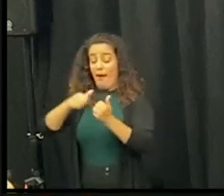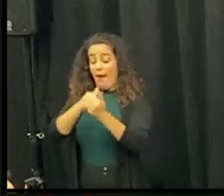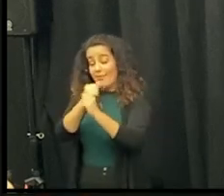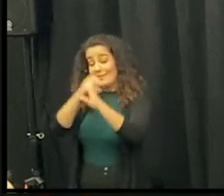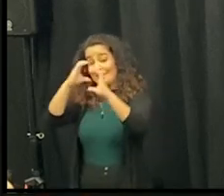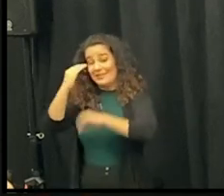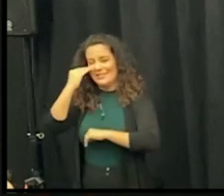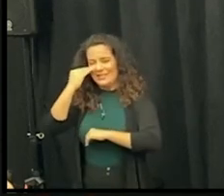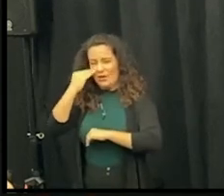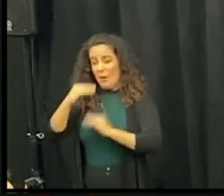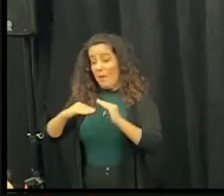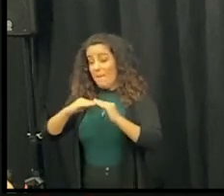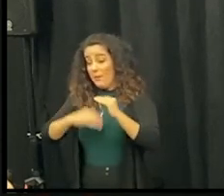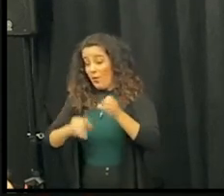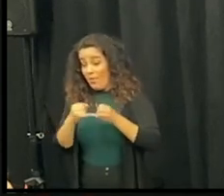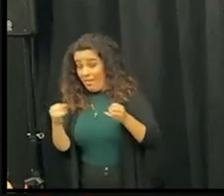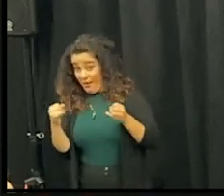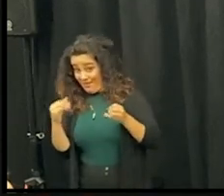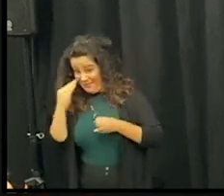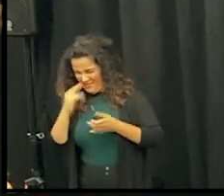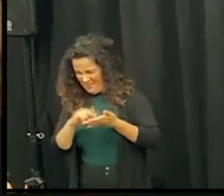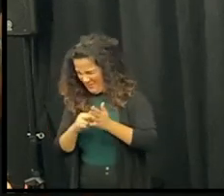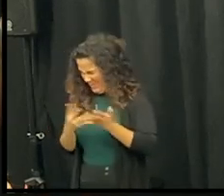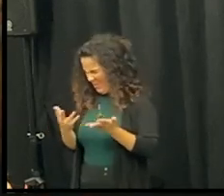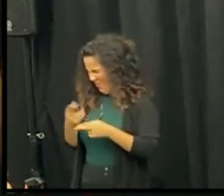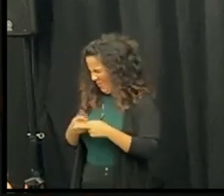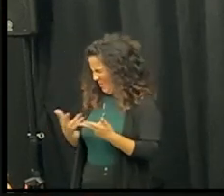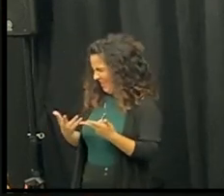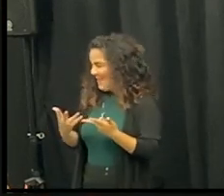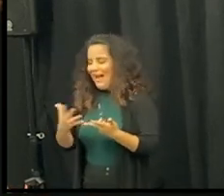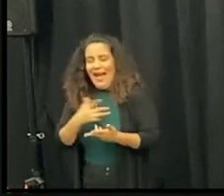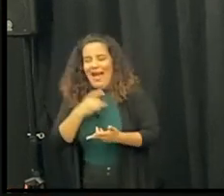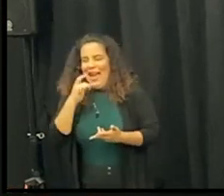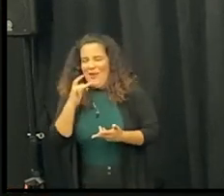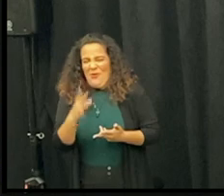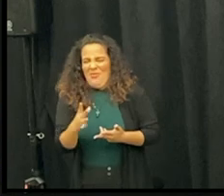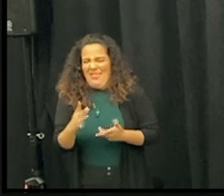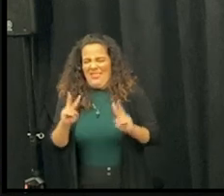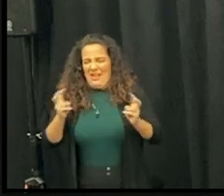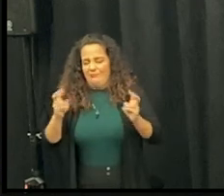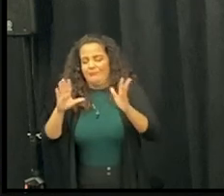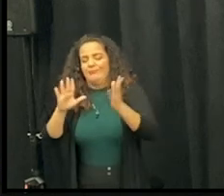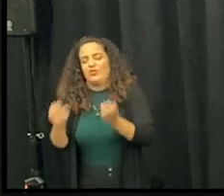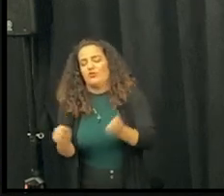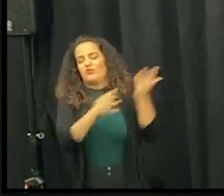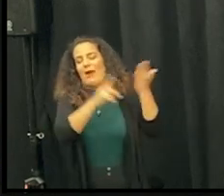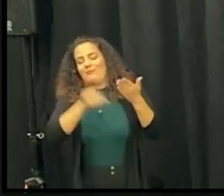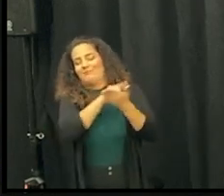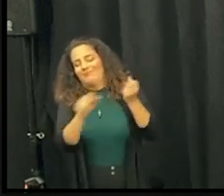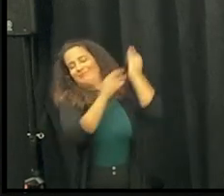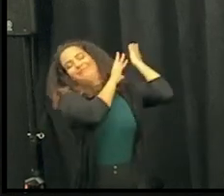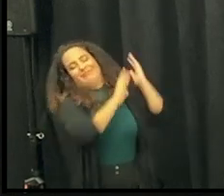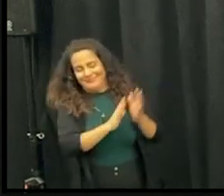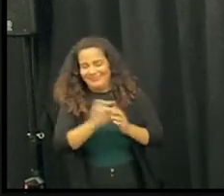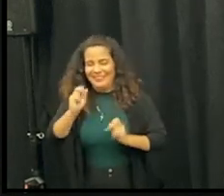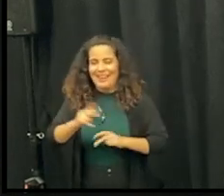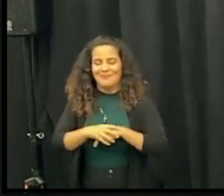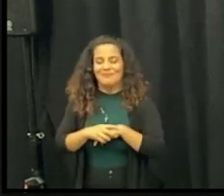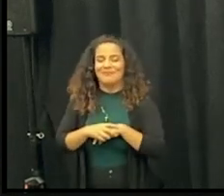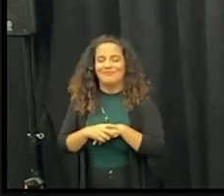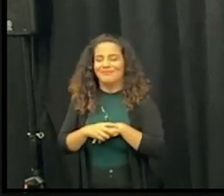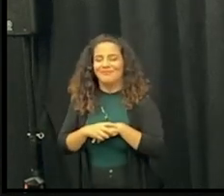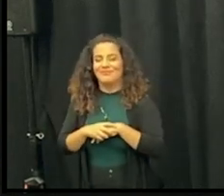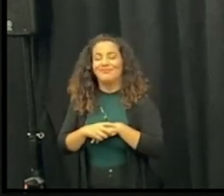called? Is that called below the line? I never know how that, and I don't like the way that sounds, so just let's strike that. Yeah, but